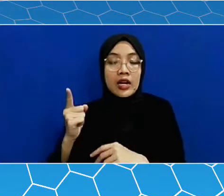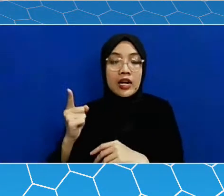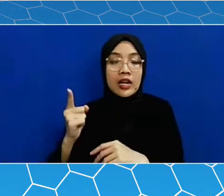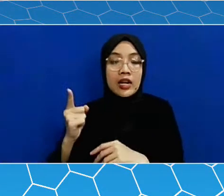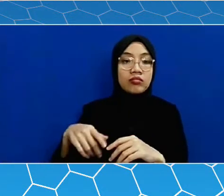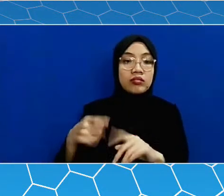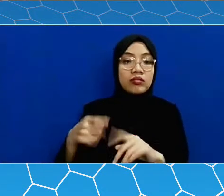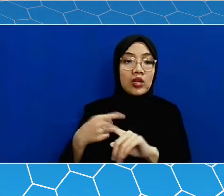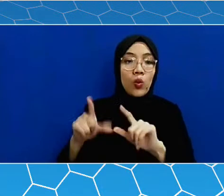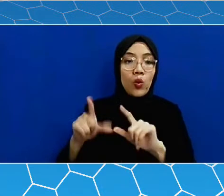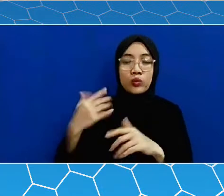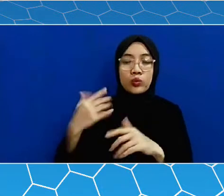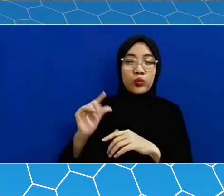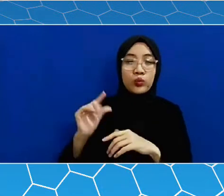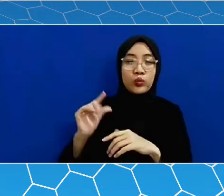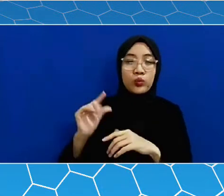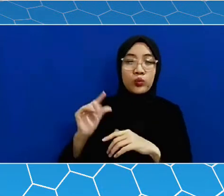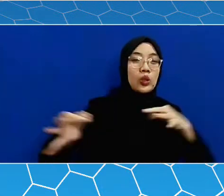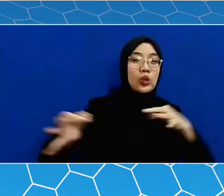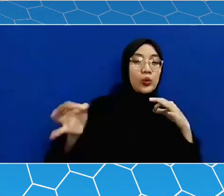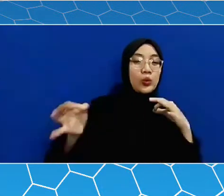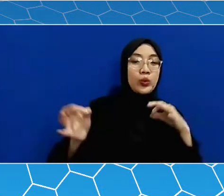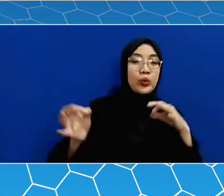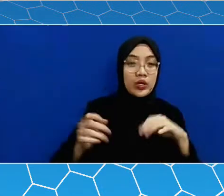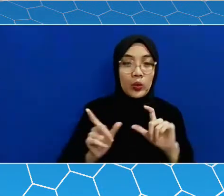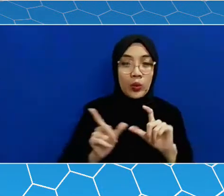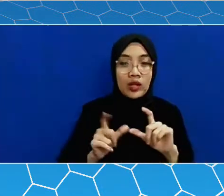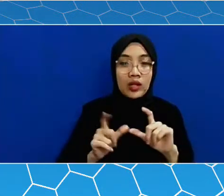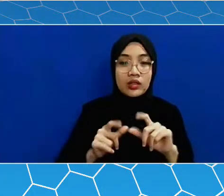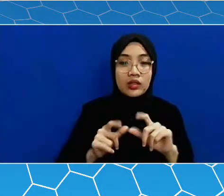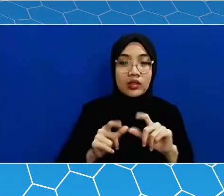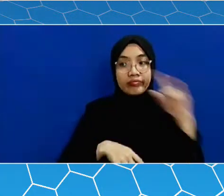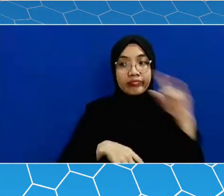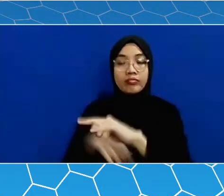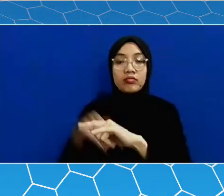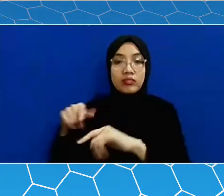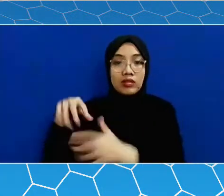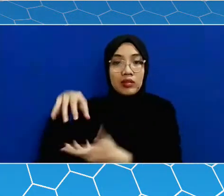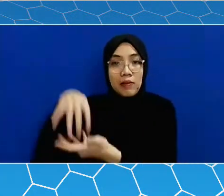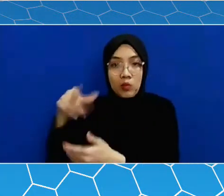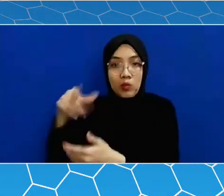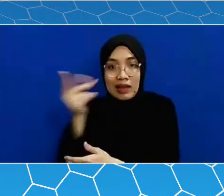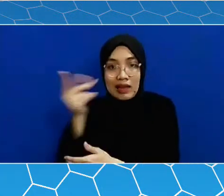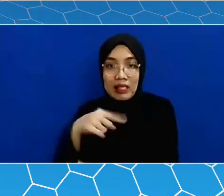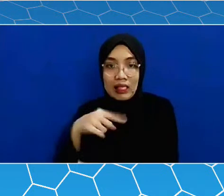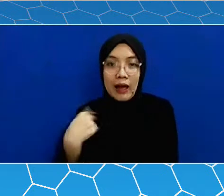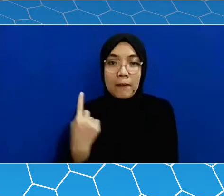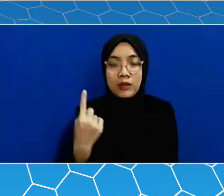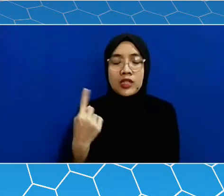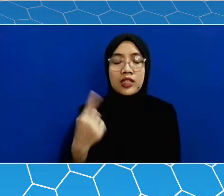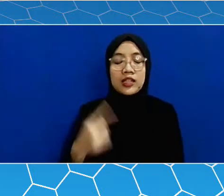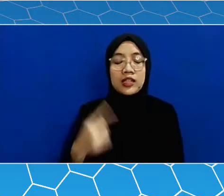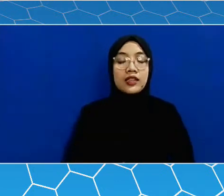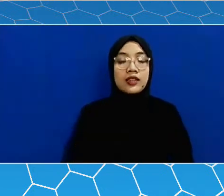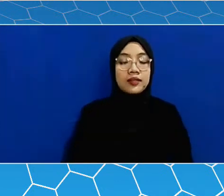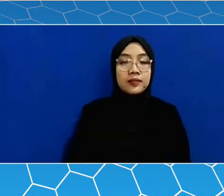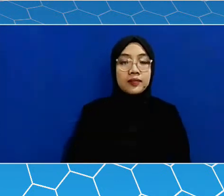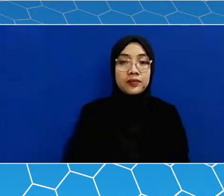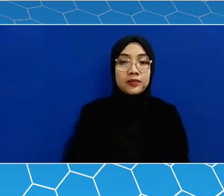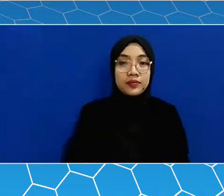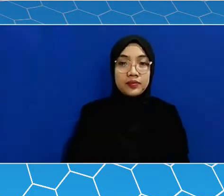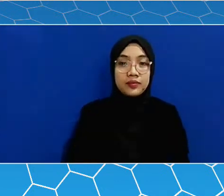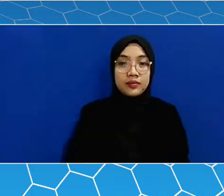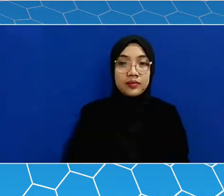away, considering that they go across 2 other cardiac centers to come to us. But also we have expertise in